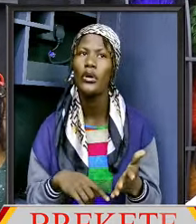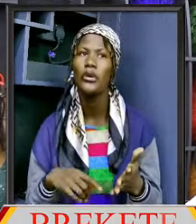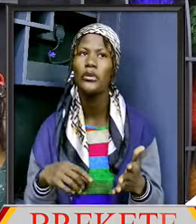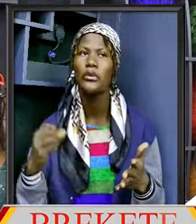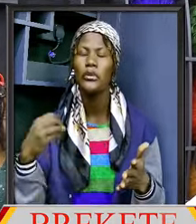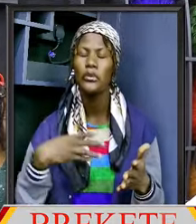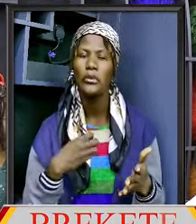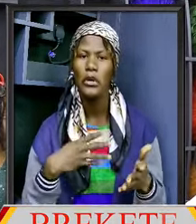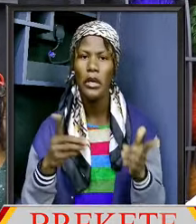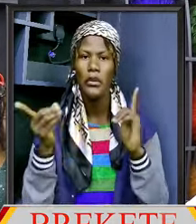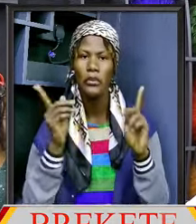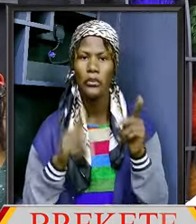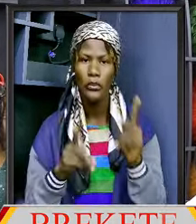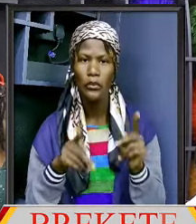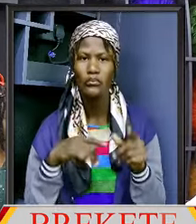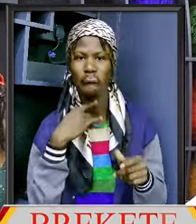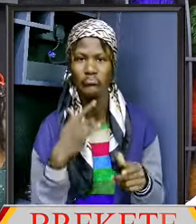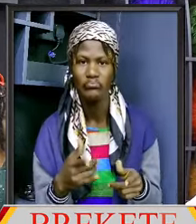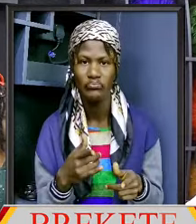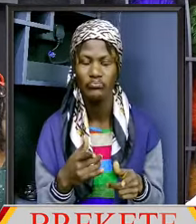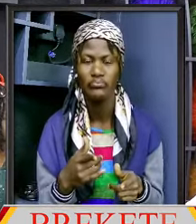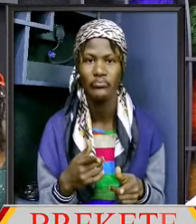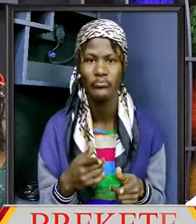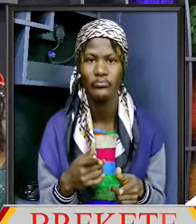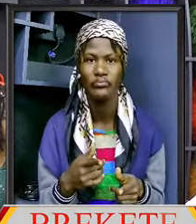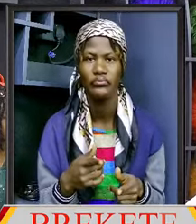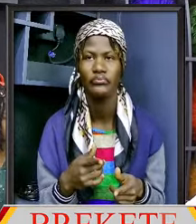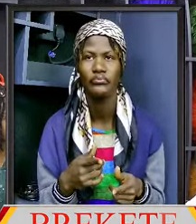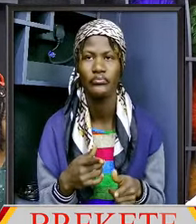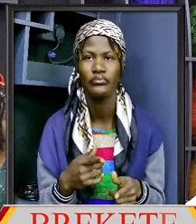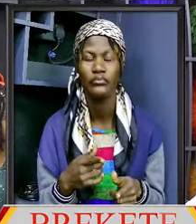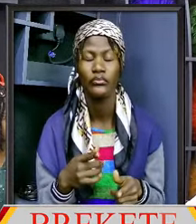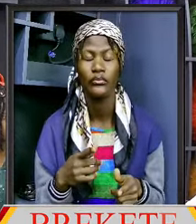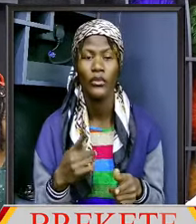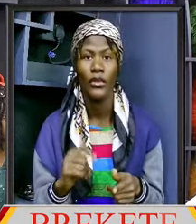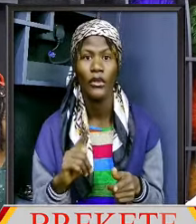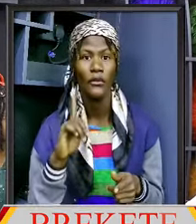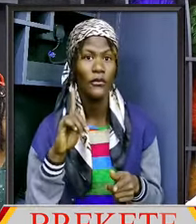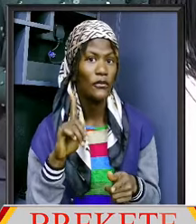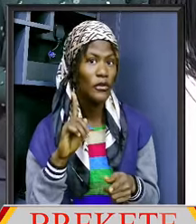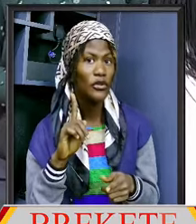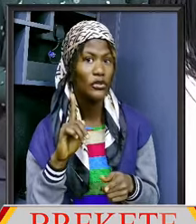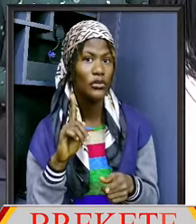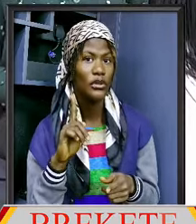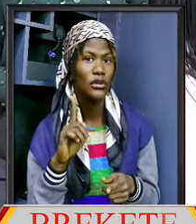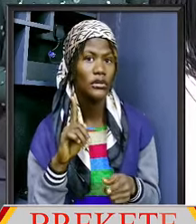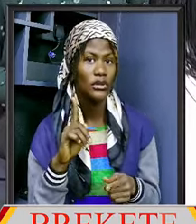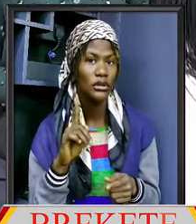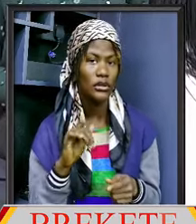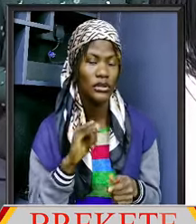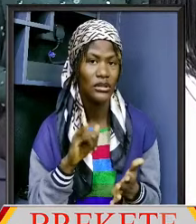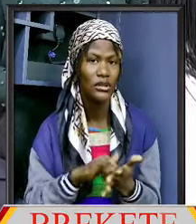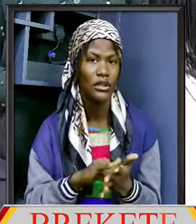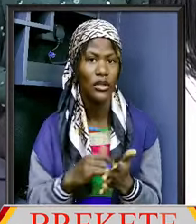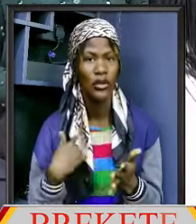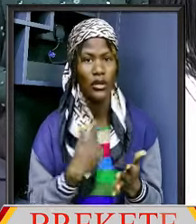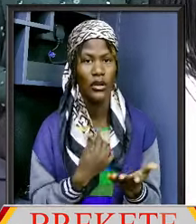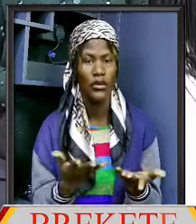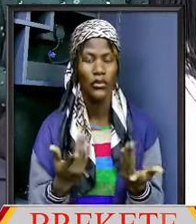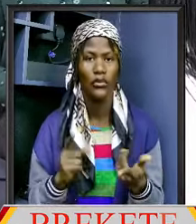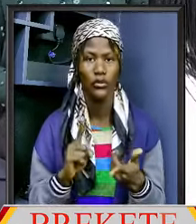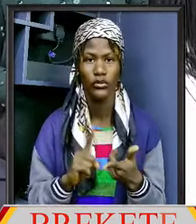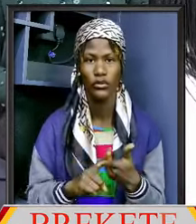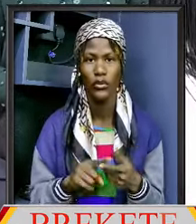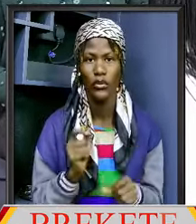mission and vision. We get that. The first one we say, we want to they